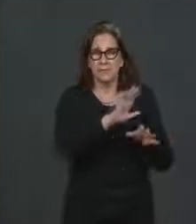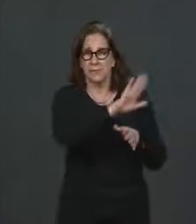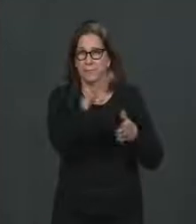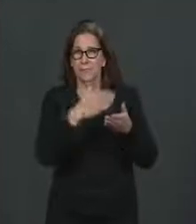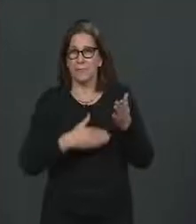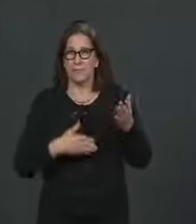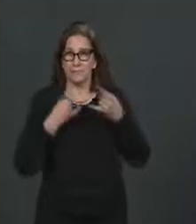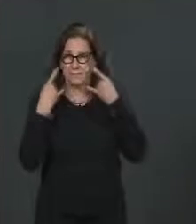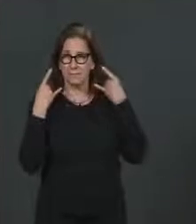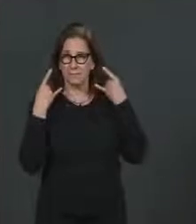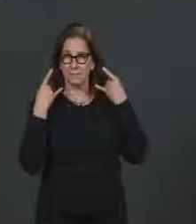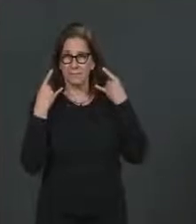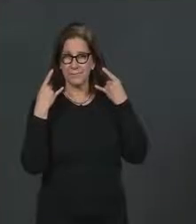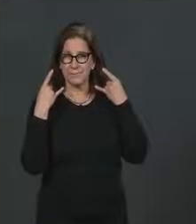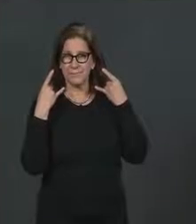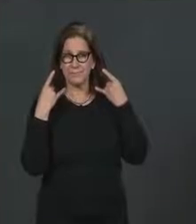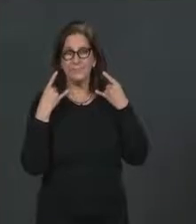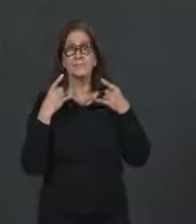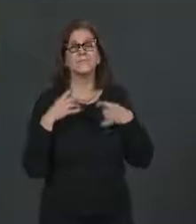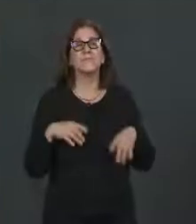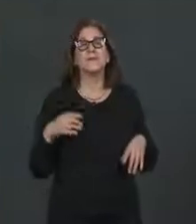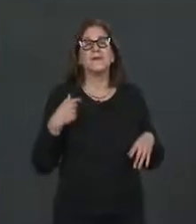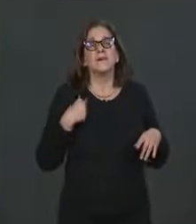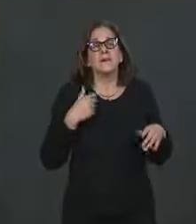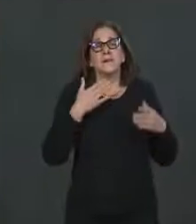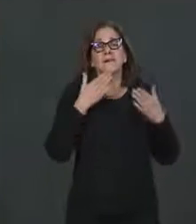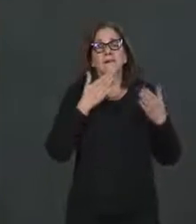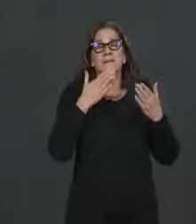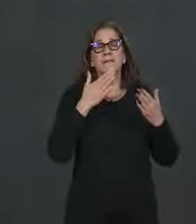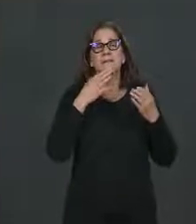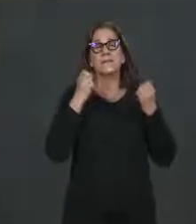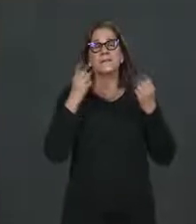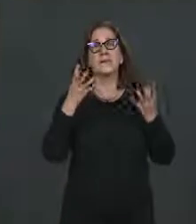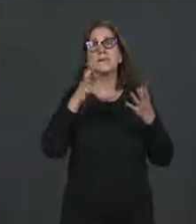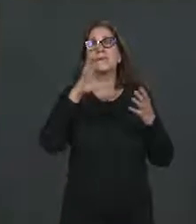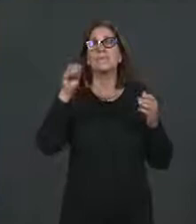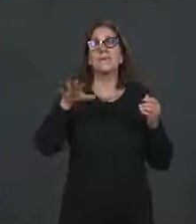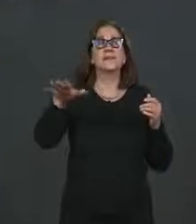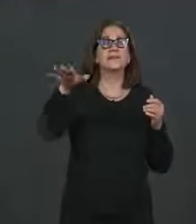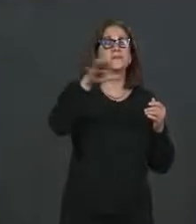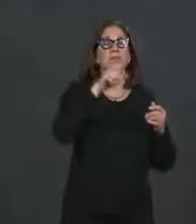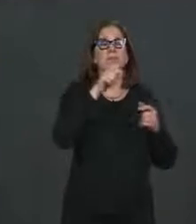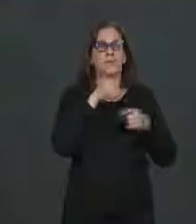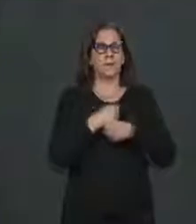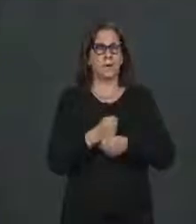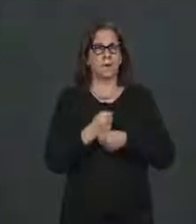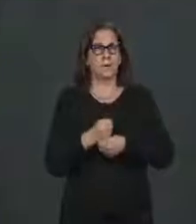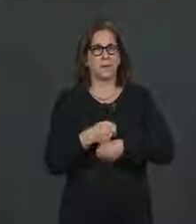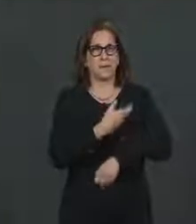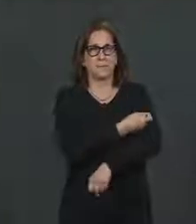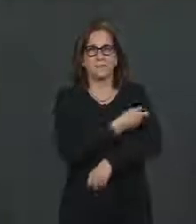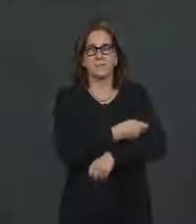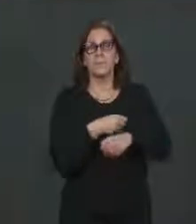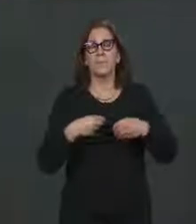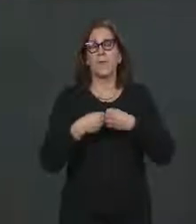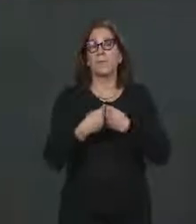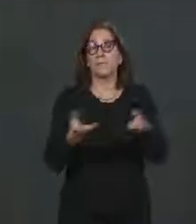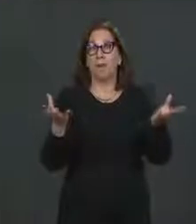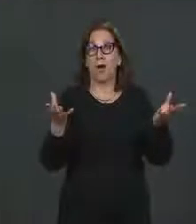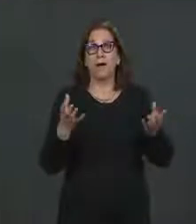work with vaccine manufacturers and distribution efforts, the amount of vaccines that are going to be available